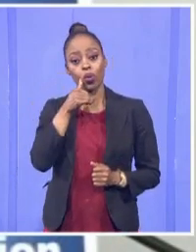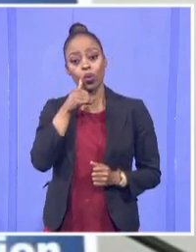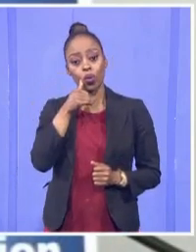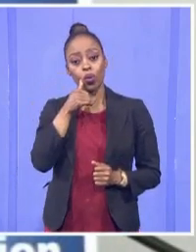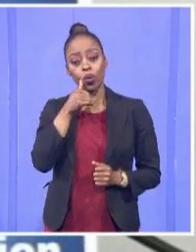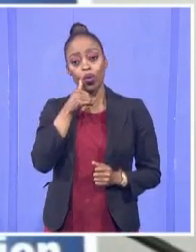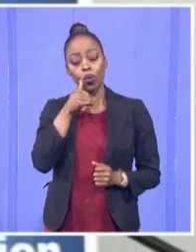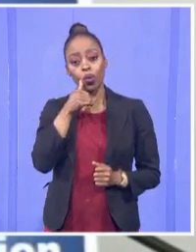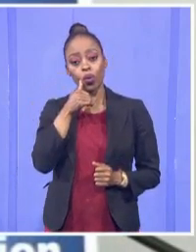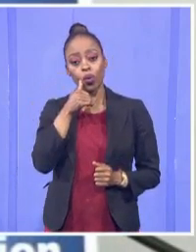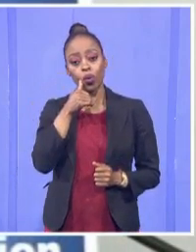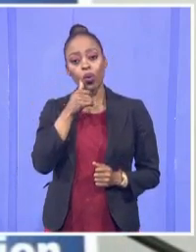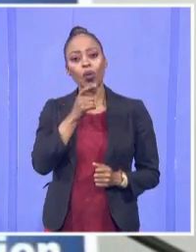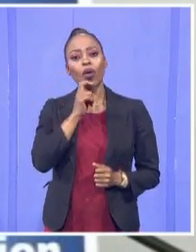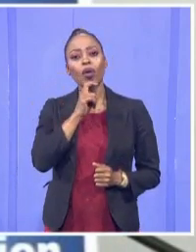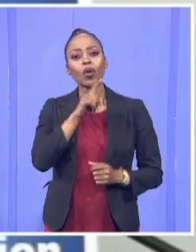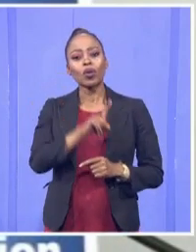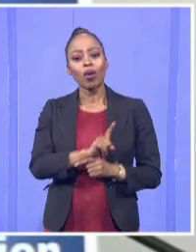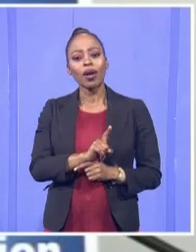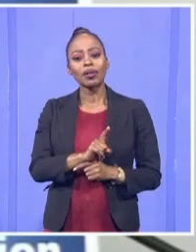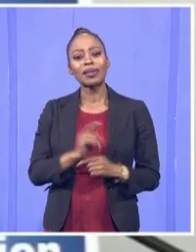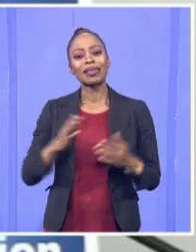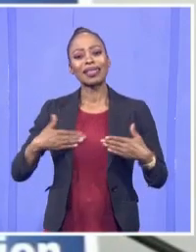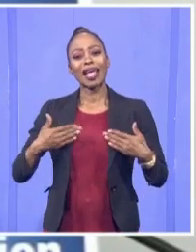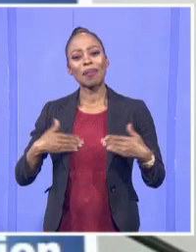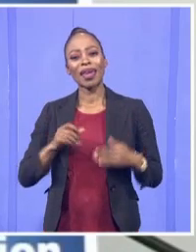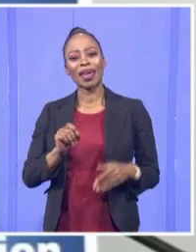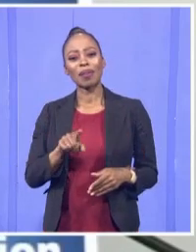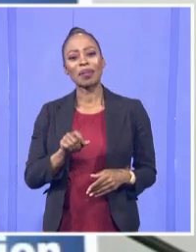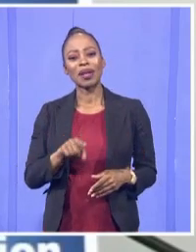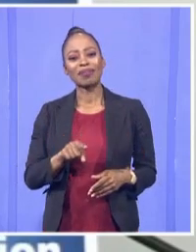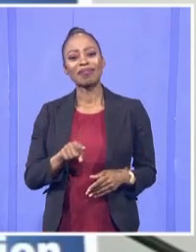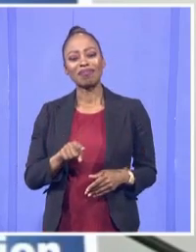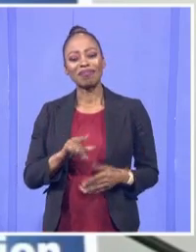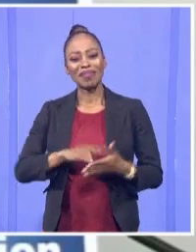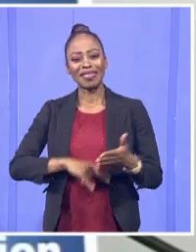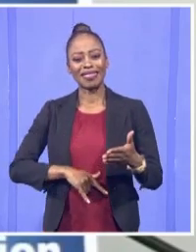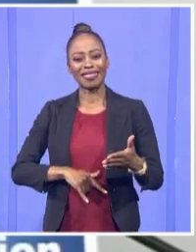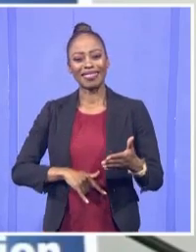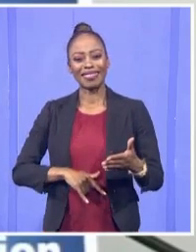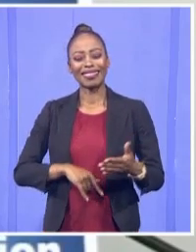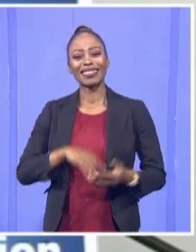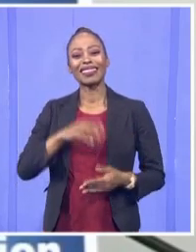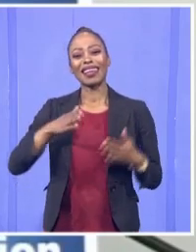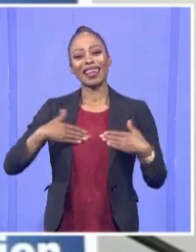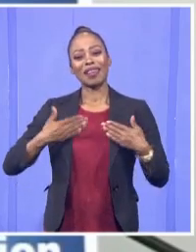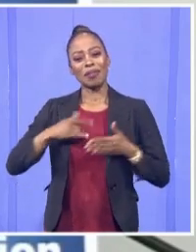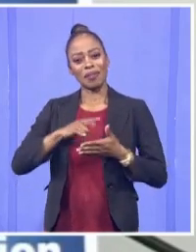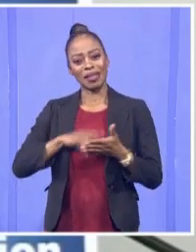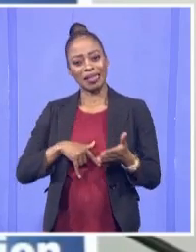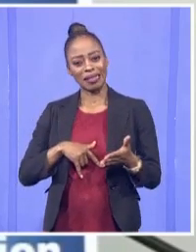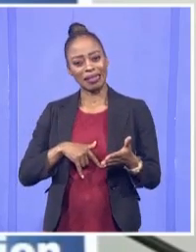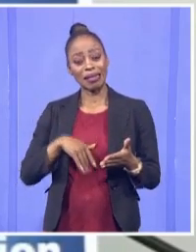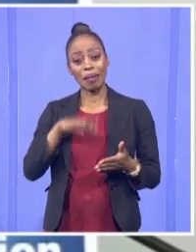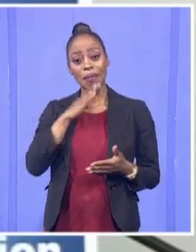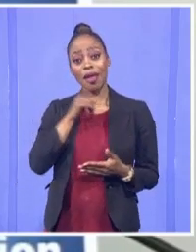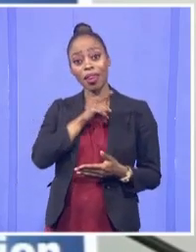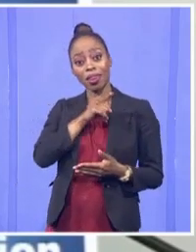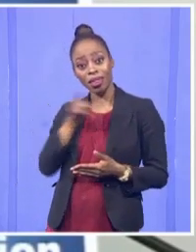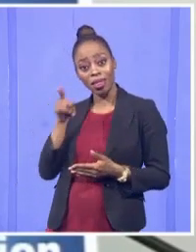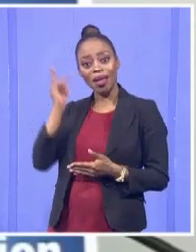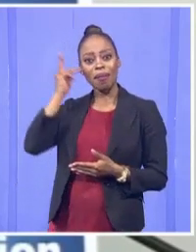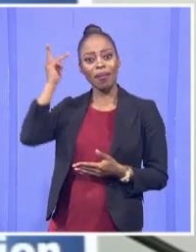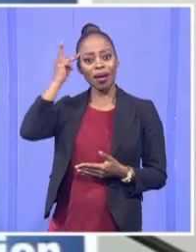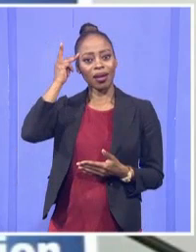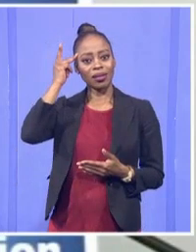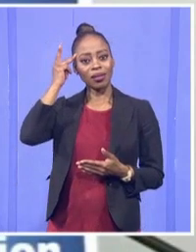we are releasing what you call happy SMSs. Happy SMS means, as a parent, we are